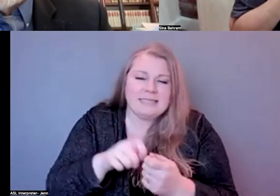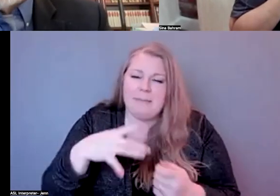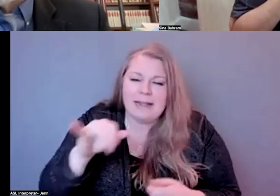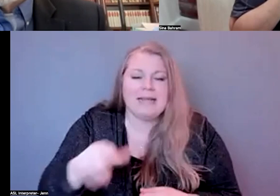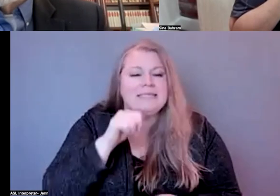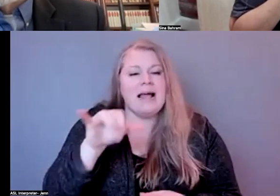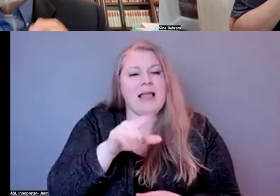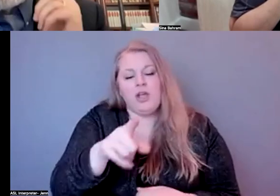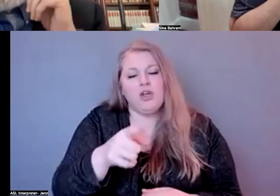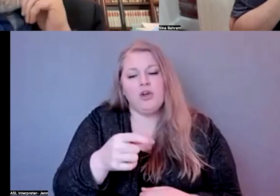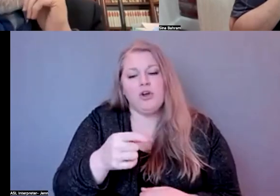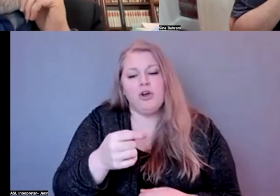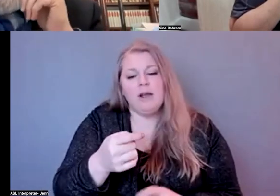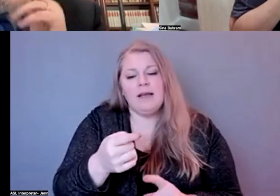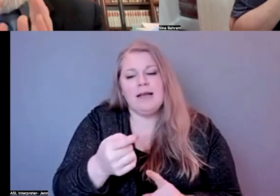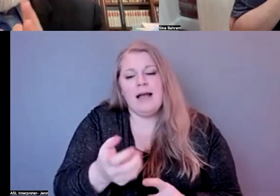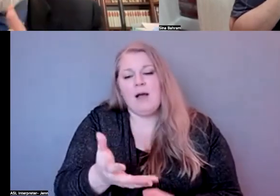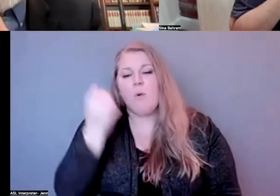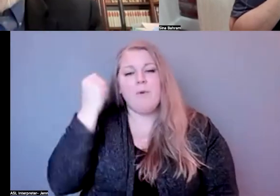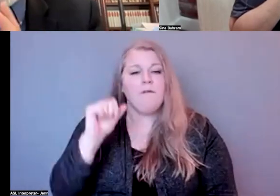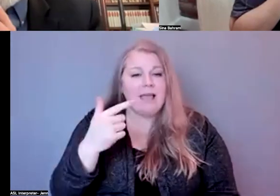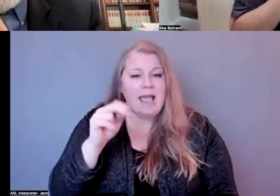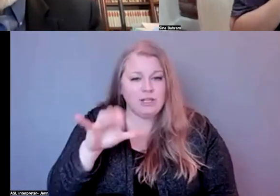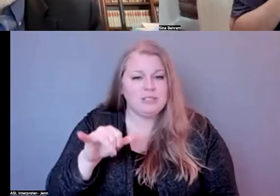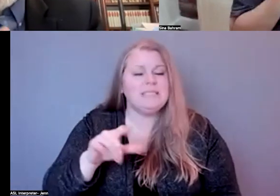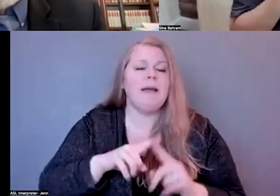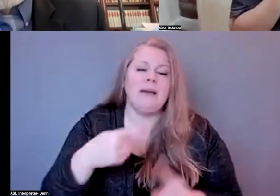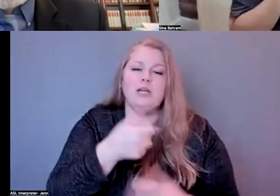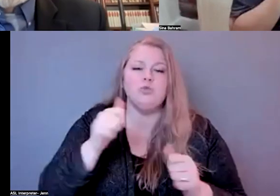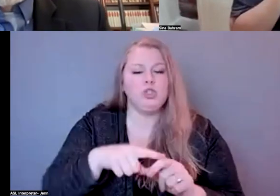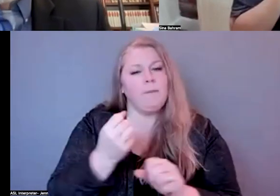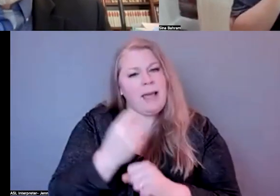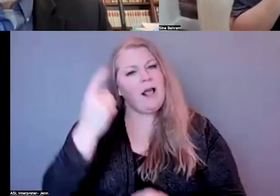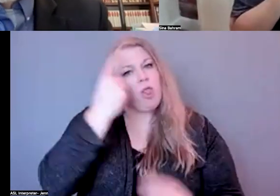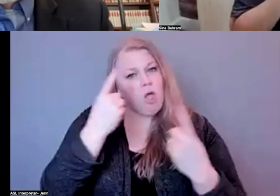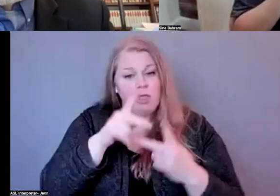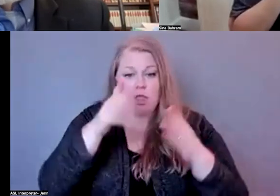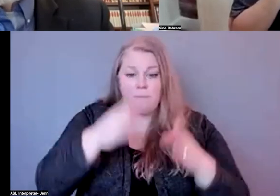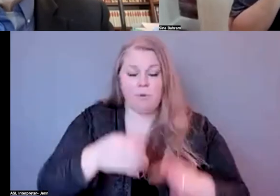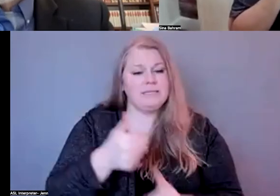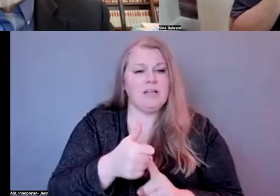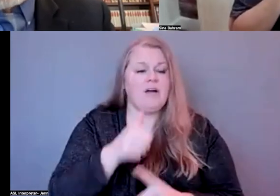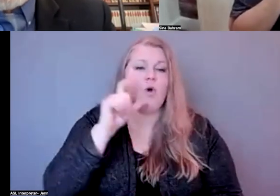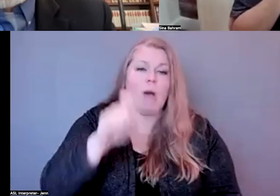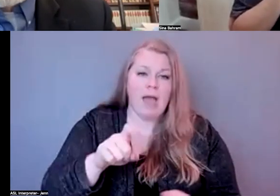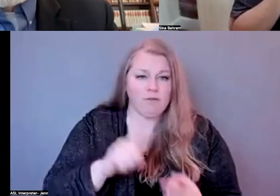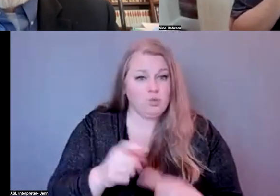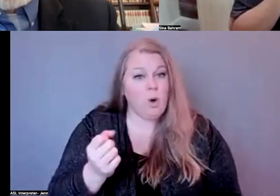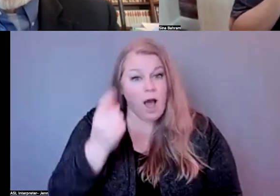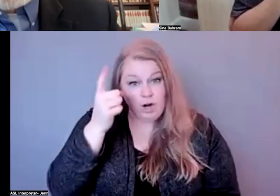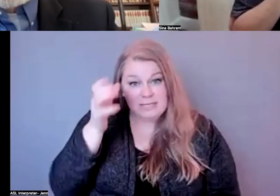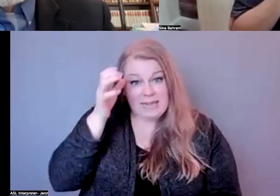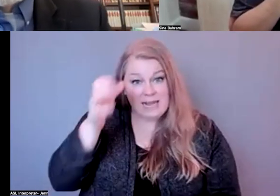you're taking all the agency away, but he's just trying to, make a thought that the person doesn't have to understand the concept